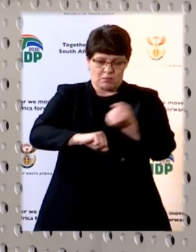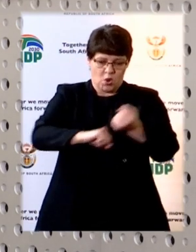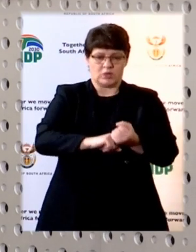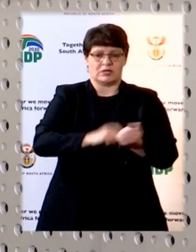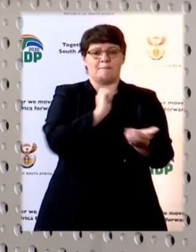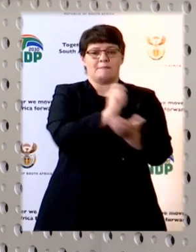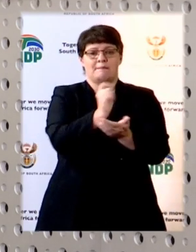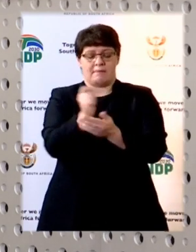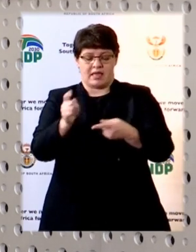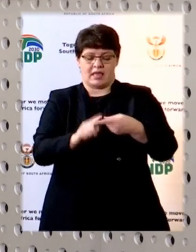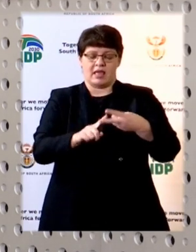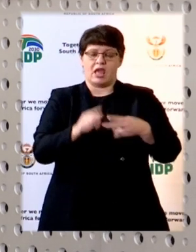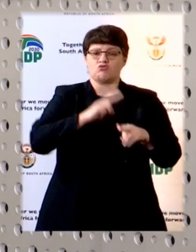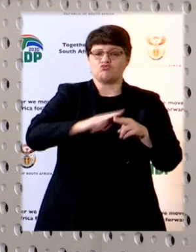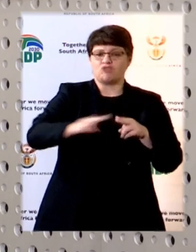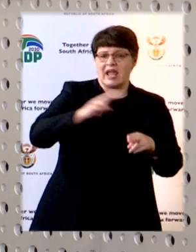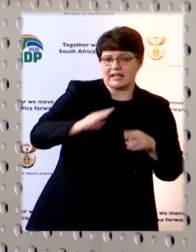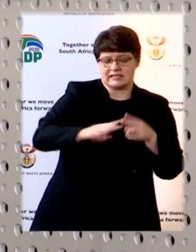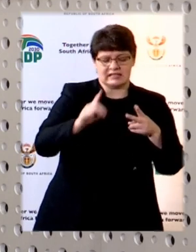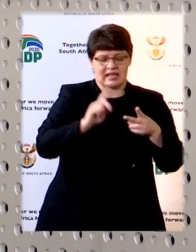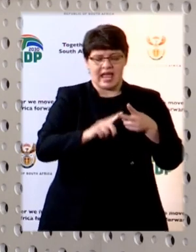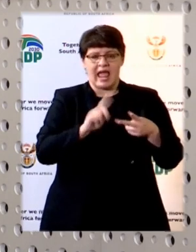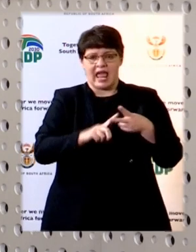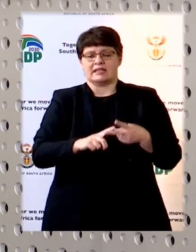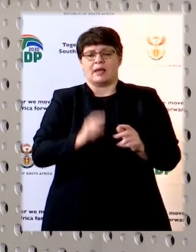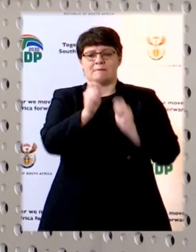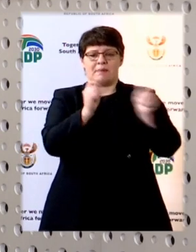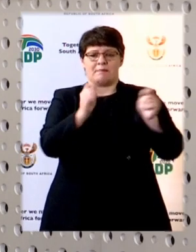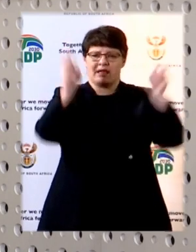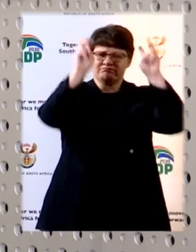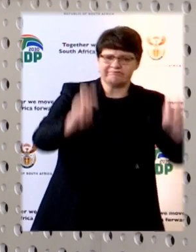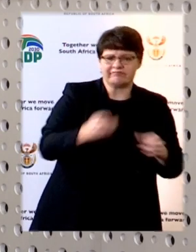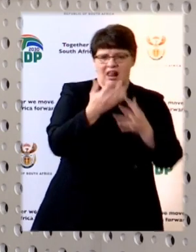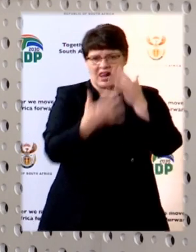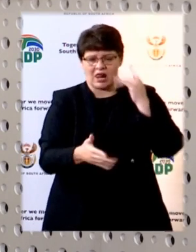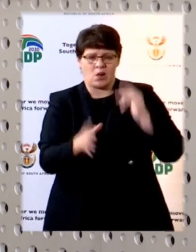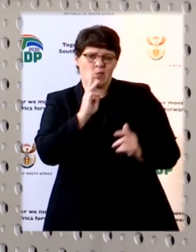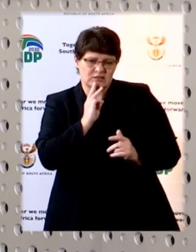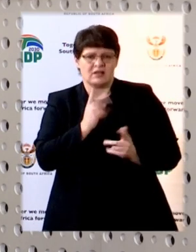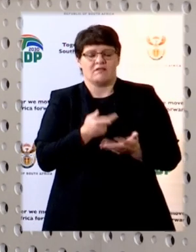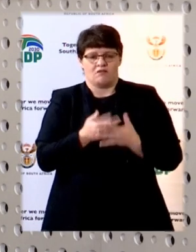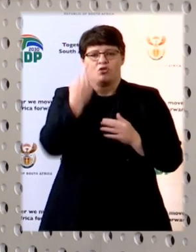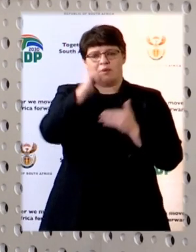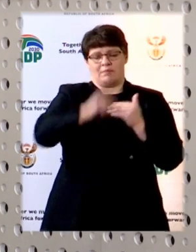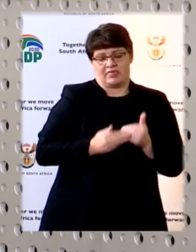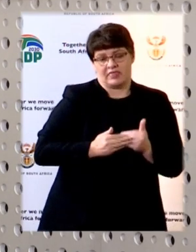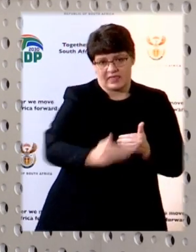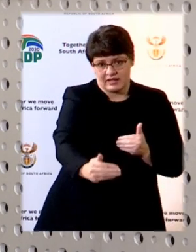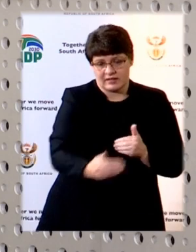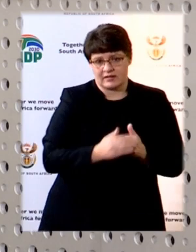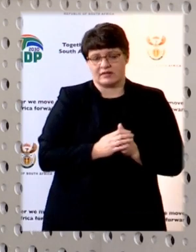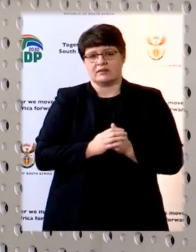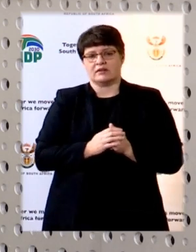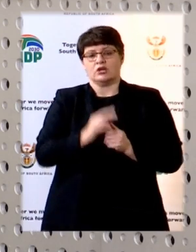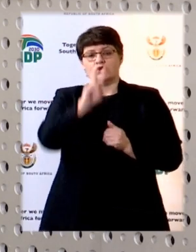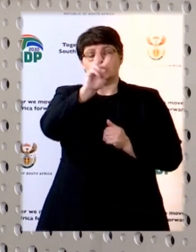payroll, rental, and utilities over 3 months. To date, the scheme has approved over